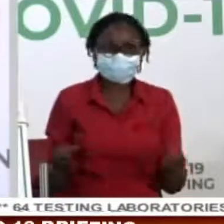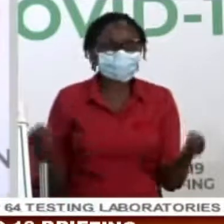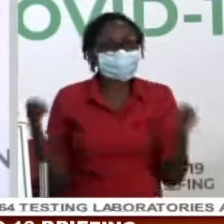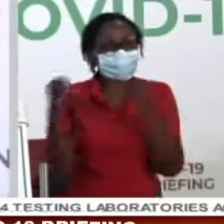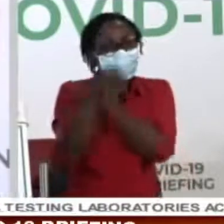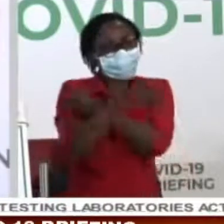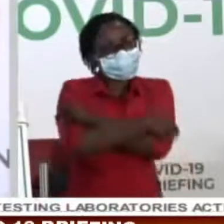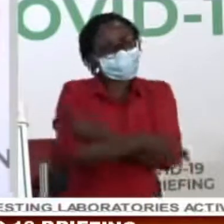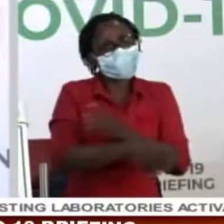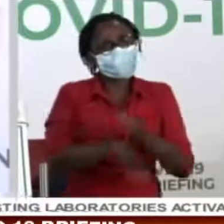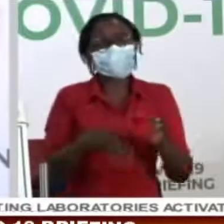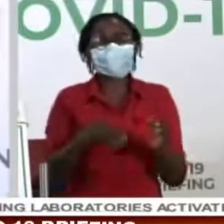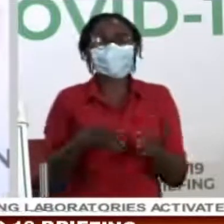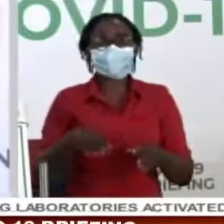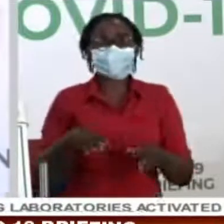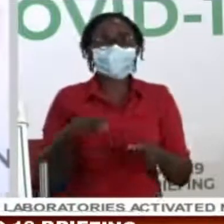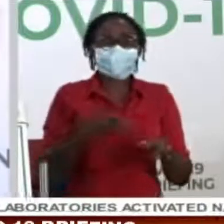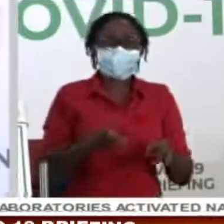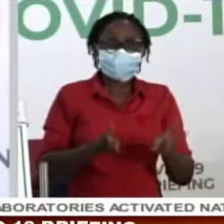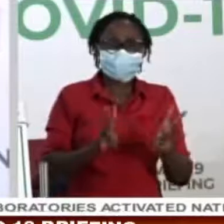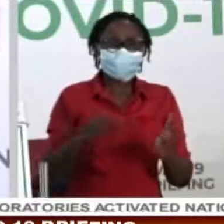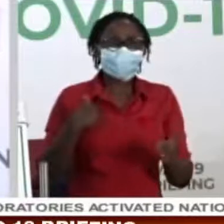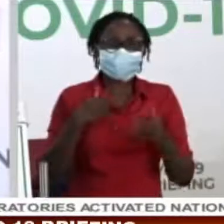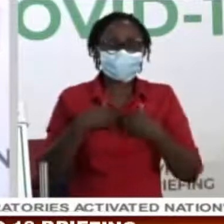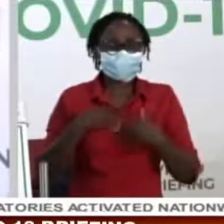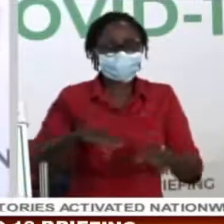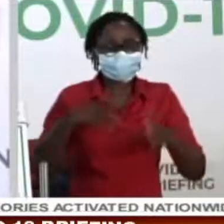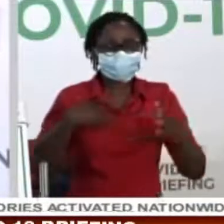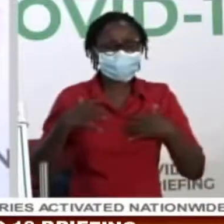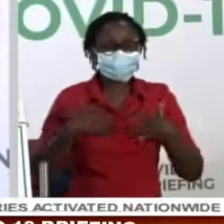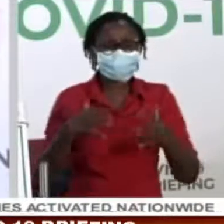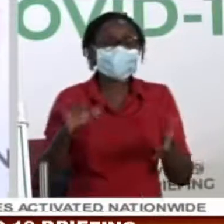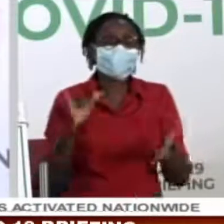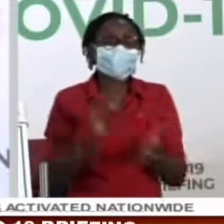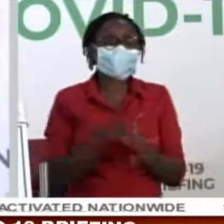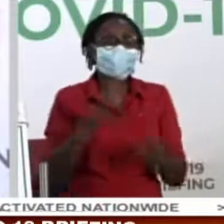had complaints of several people being praised to scams.